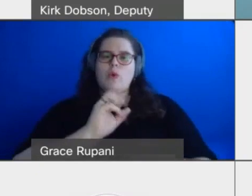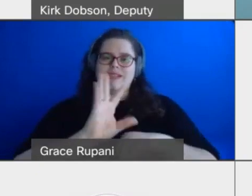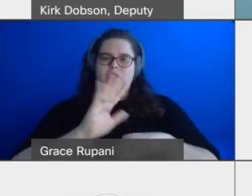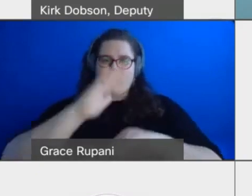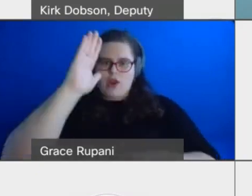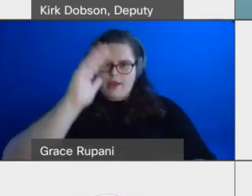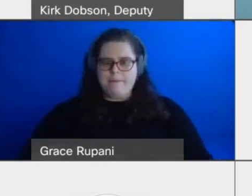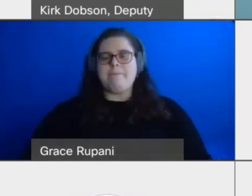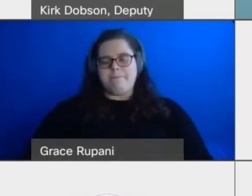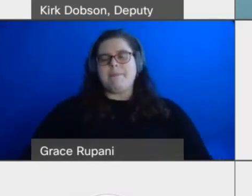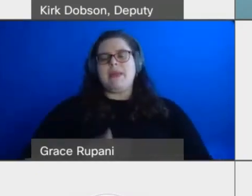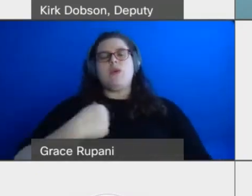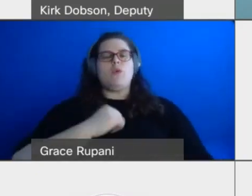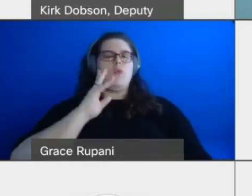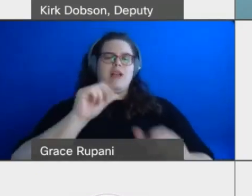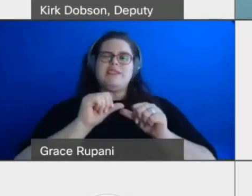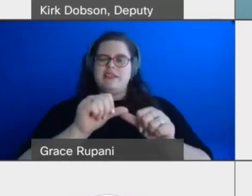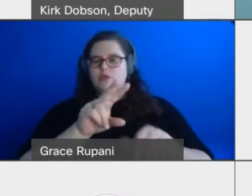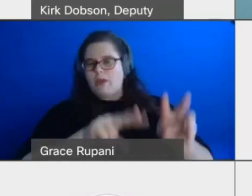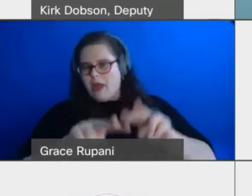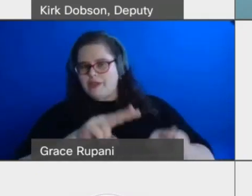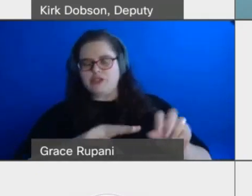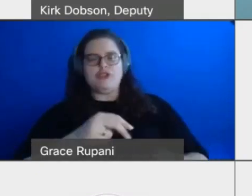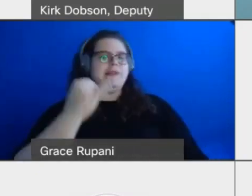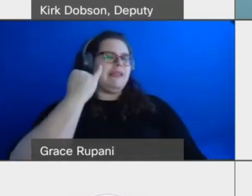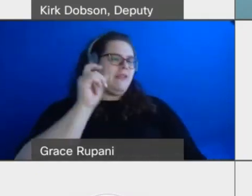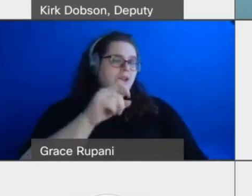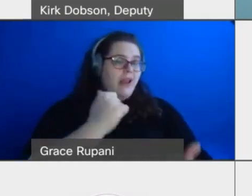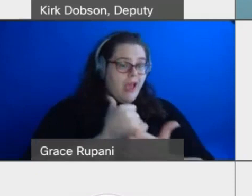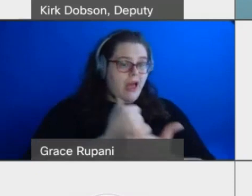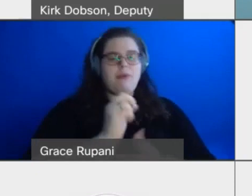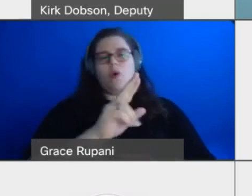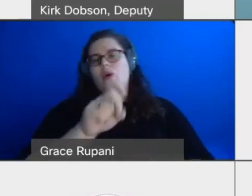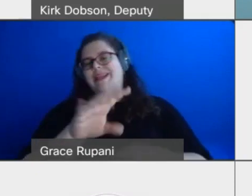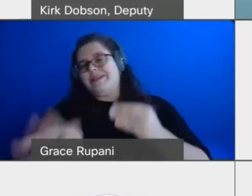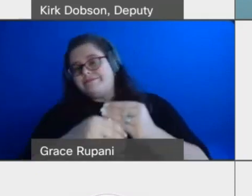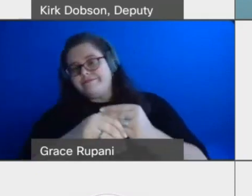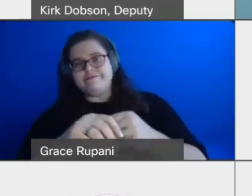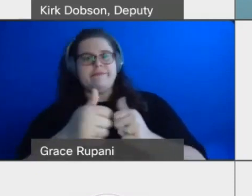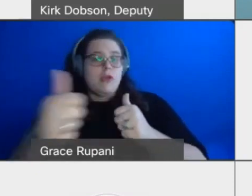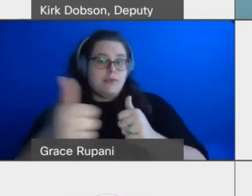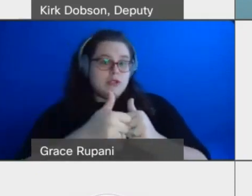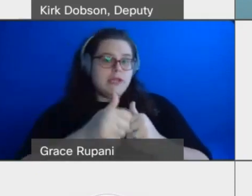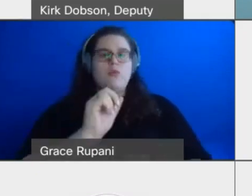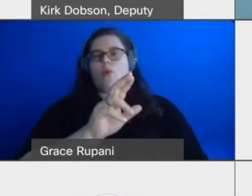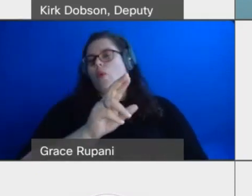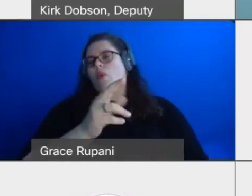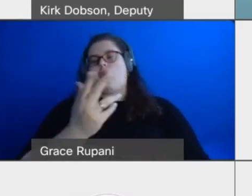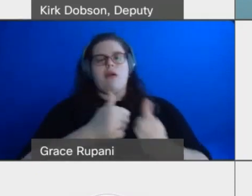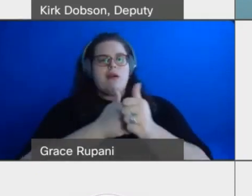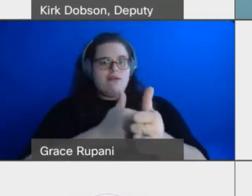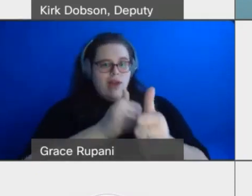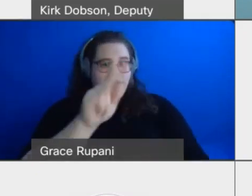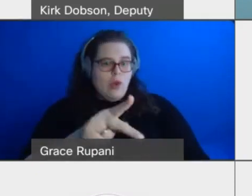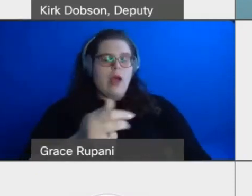has registered to get that vaccine. Do they need any help getting that done? Following up with people who may need